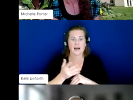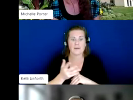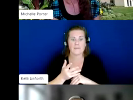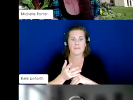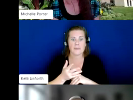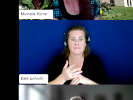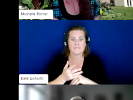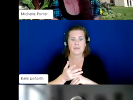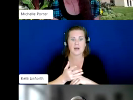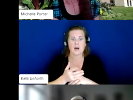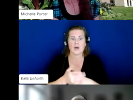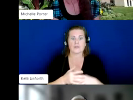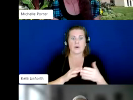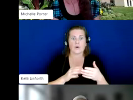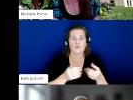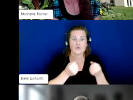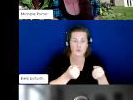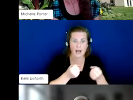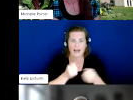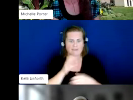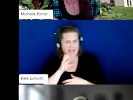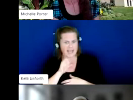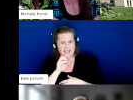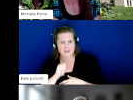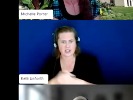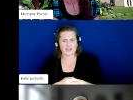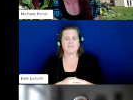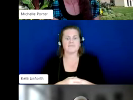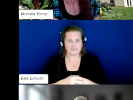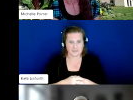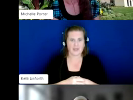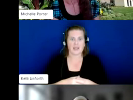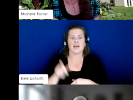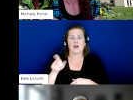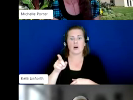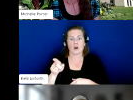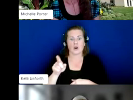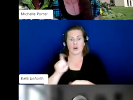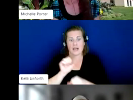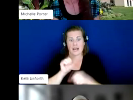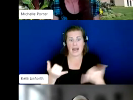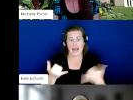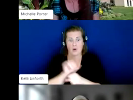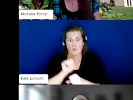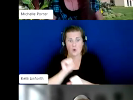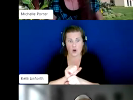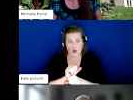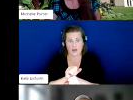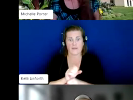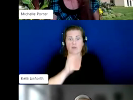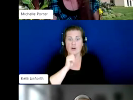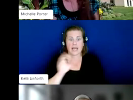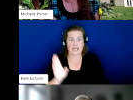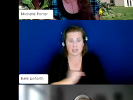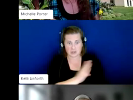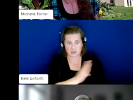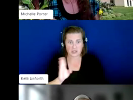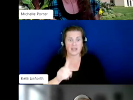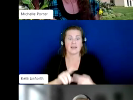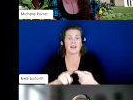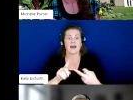and aging. Her current age-related work spans ageism, age-friendly environments, and mobility and aging. And